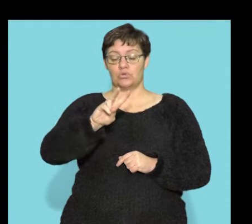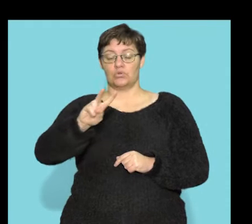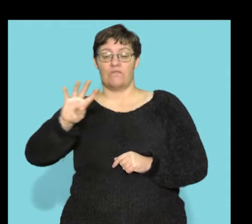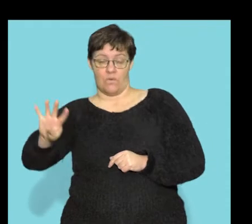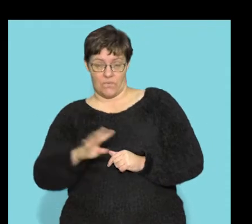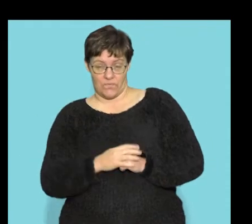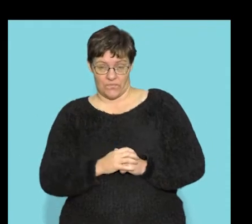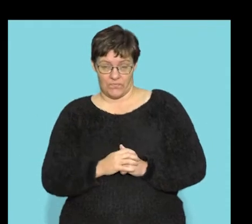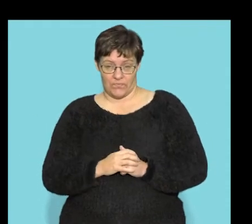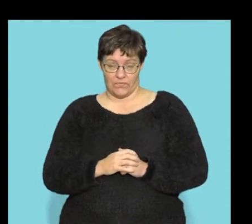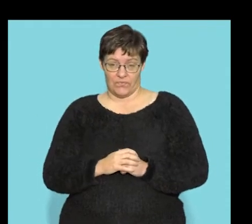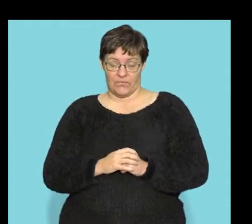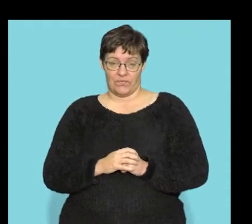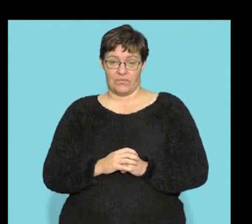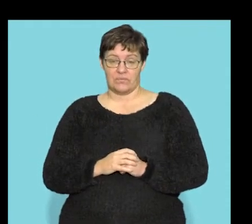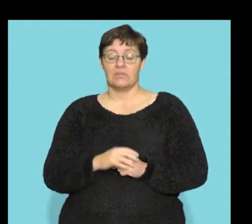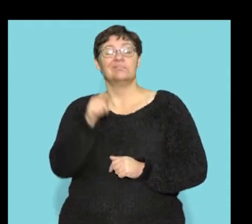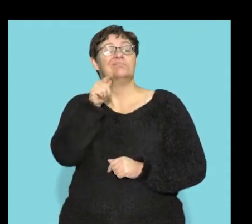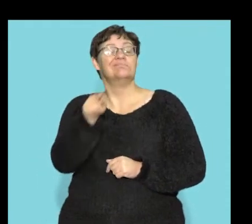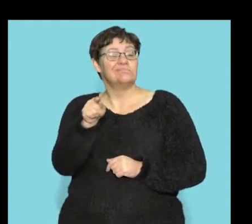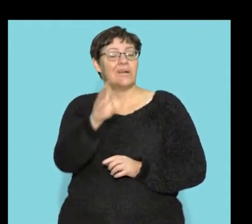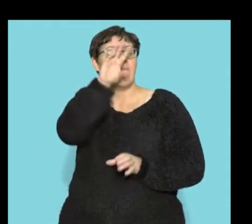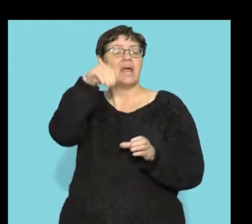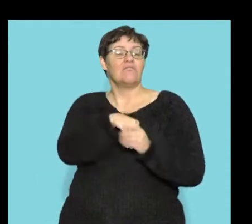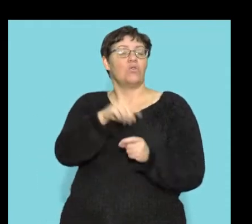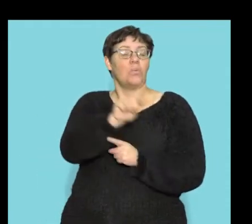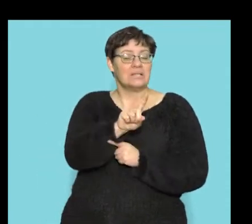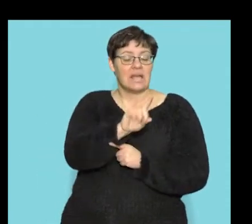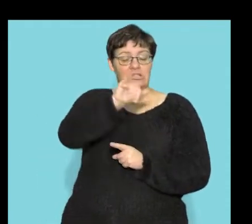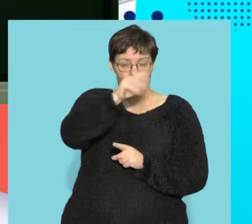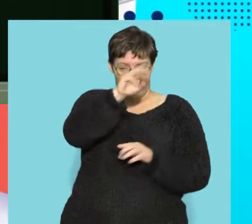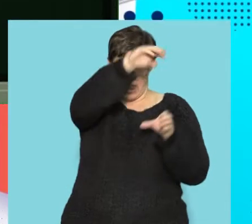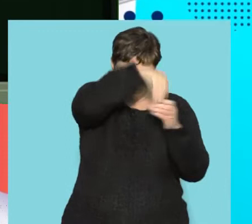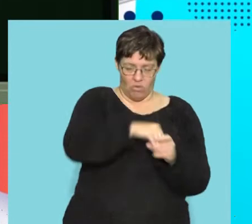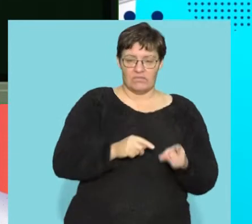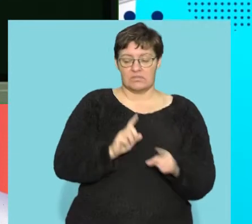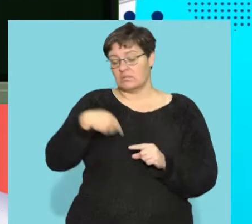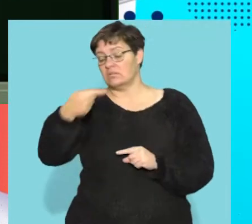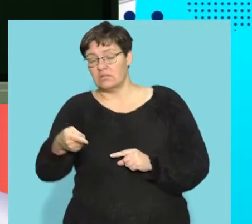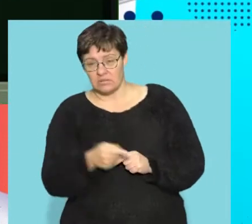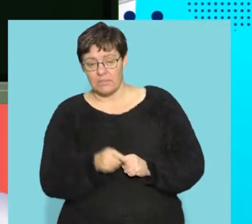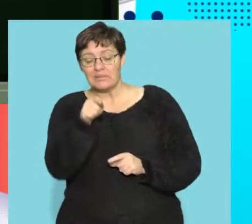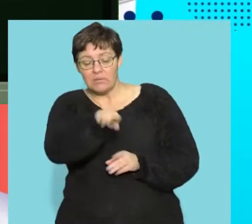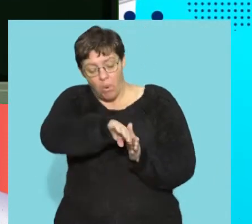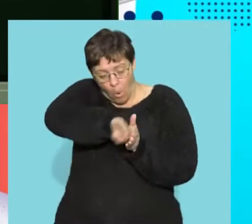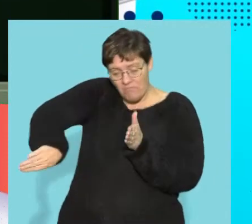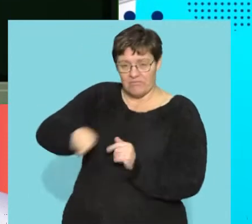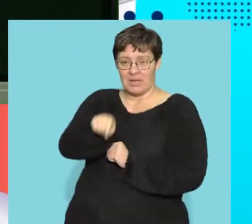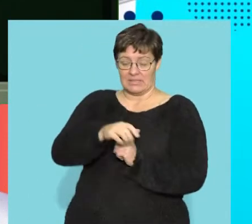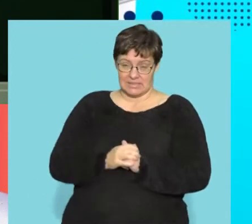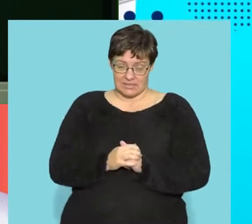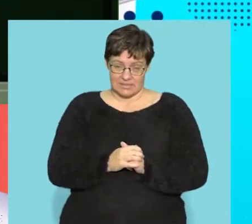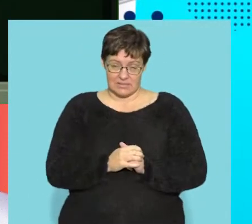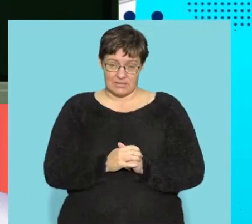126,224. Remember, that figure includes January, which I now need to remove.